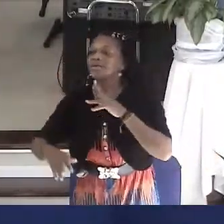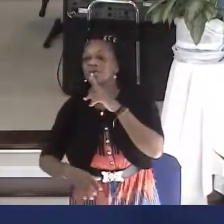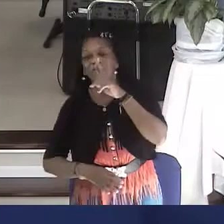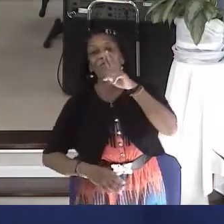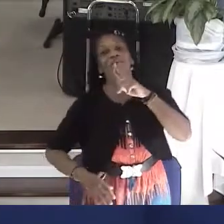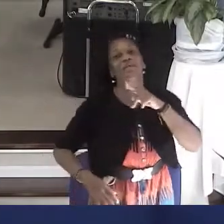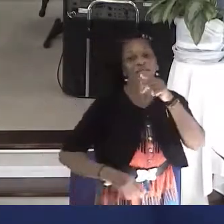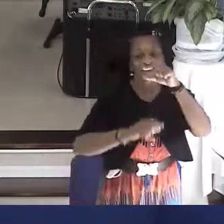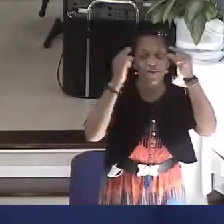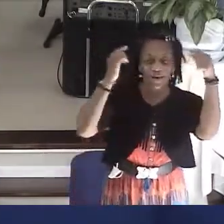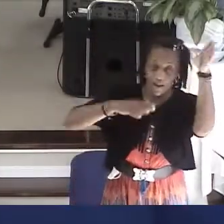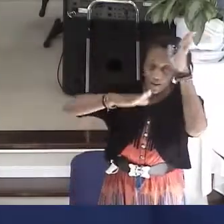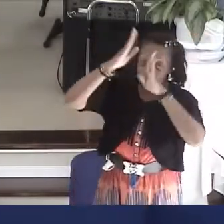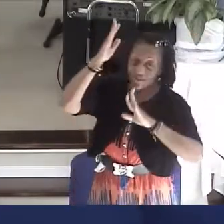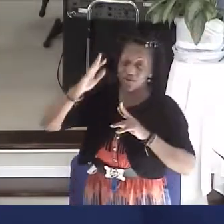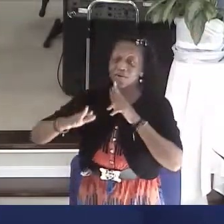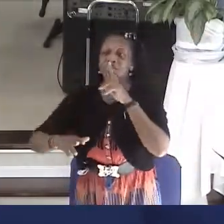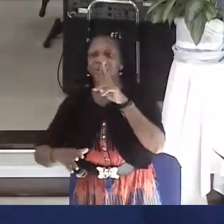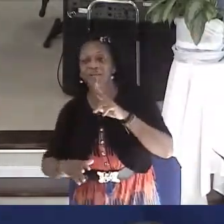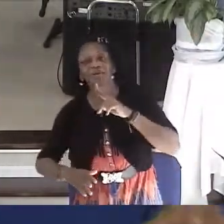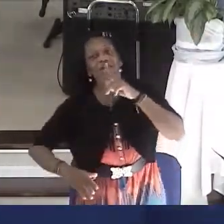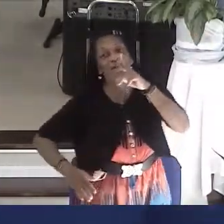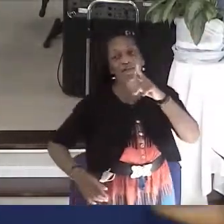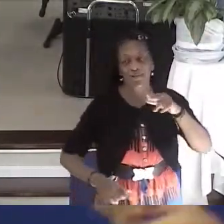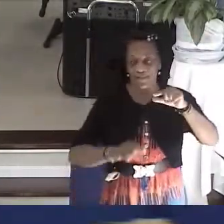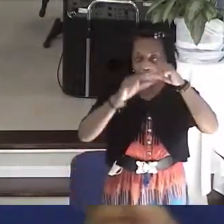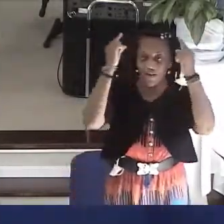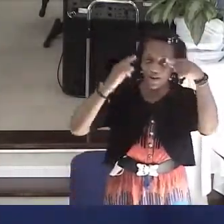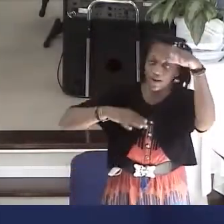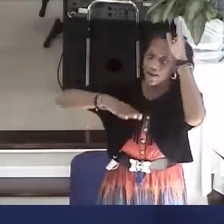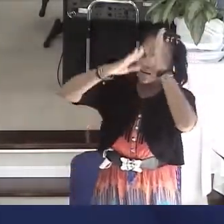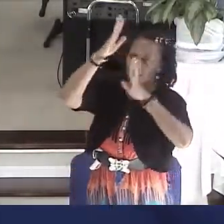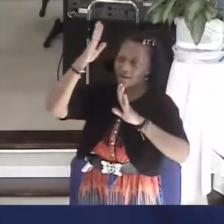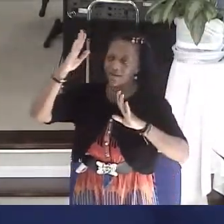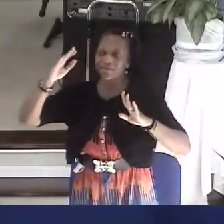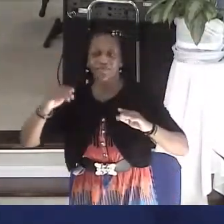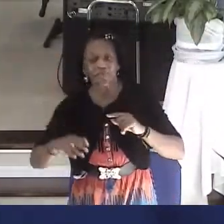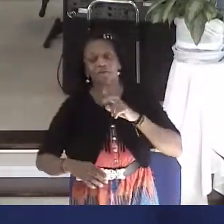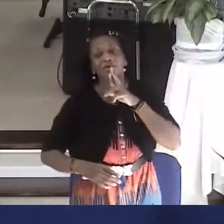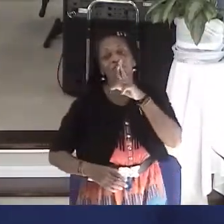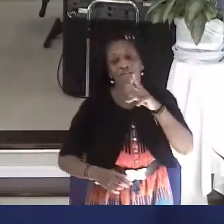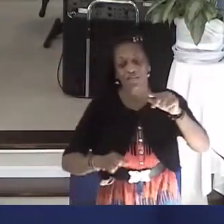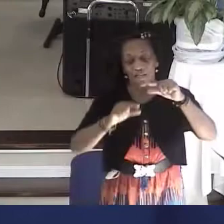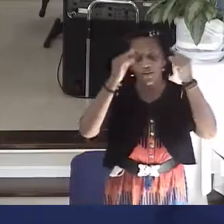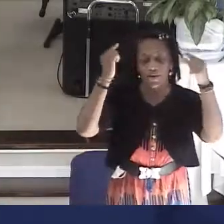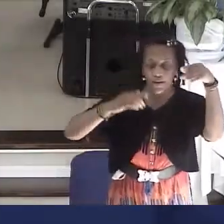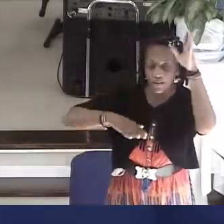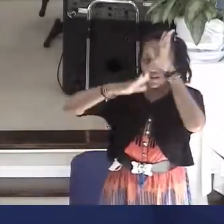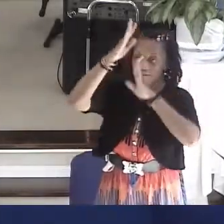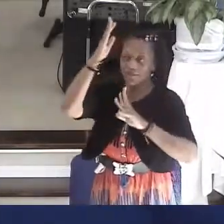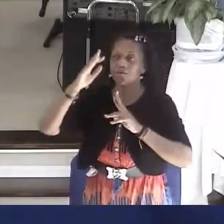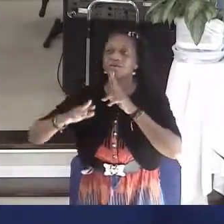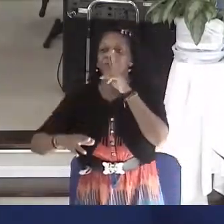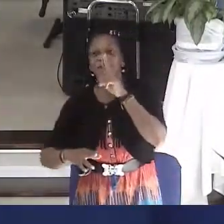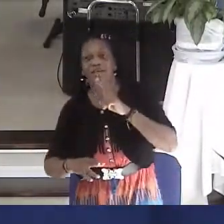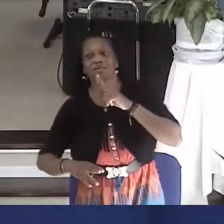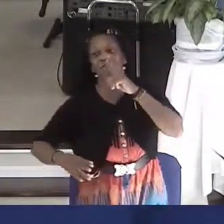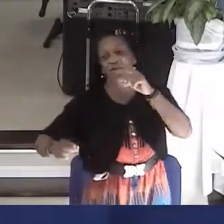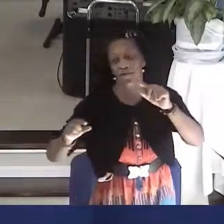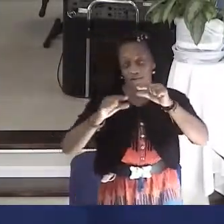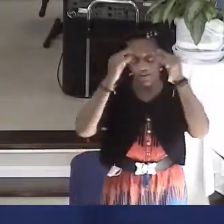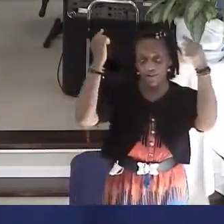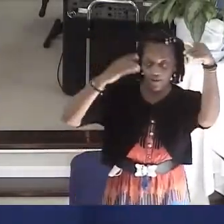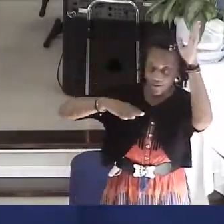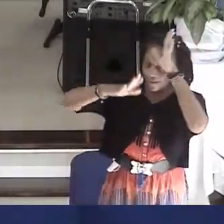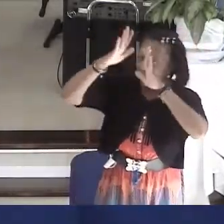He really is a great God. He really is a great God. He really is a great God. That's who you are. He really is a great God. He really is a great God. That's